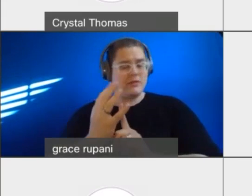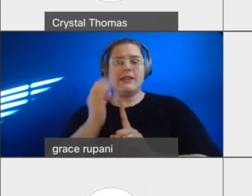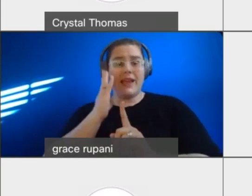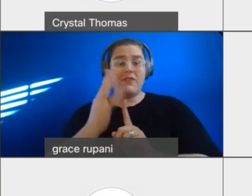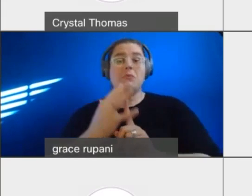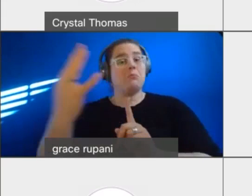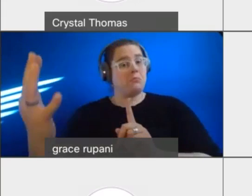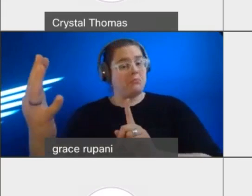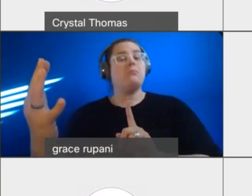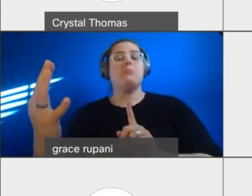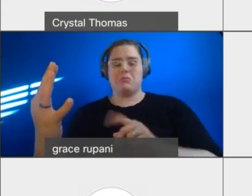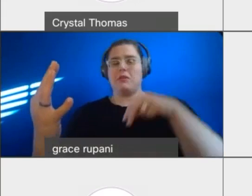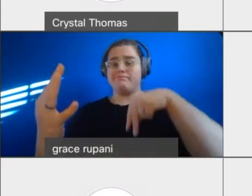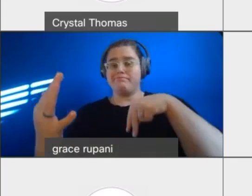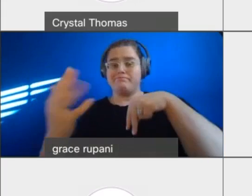appropriate. And